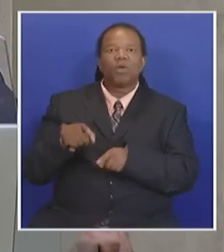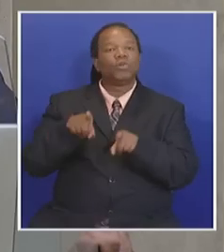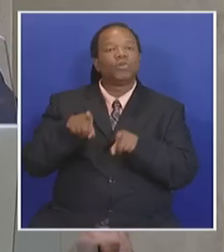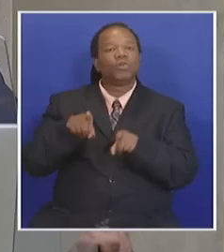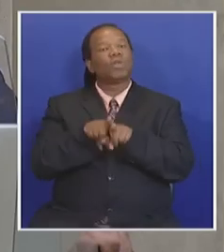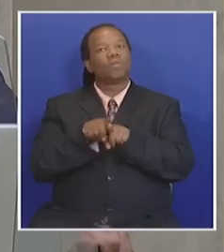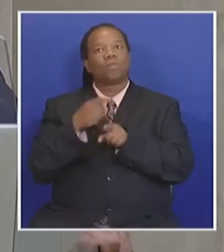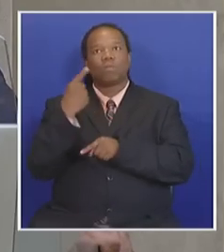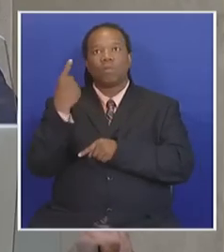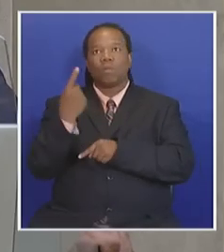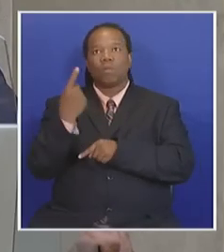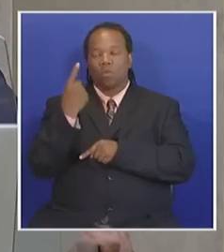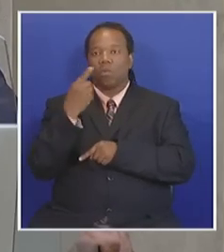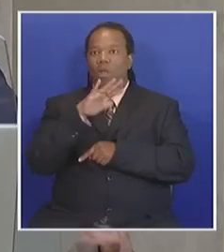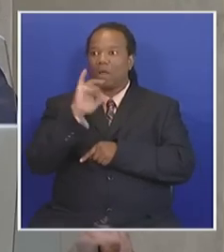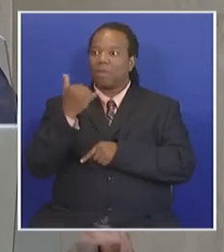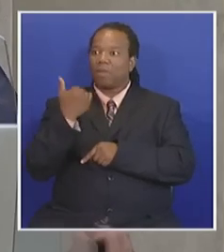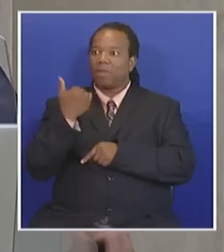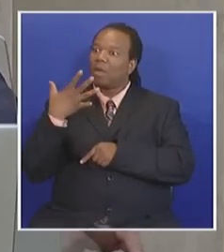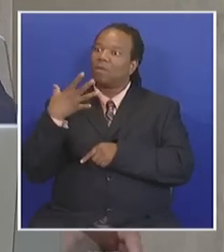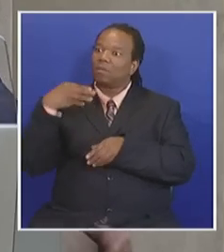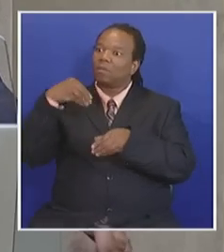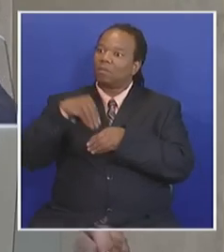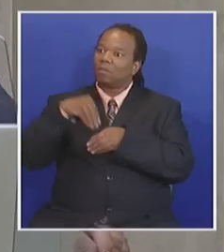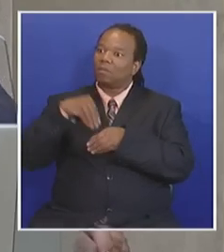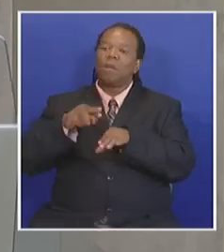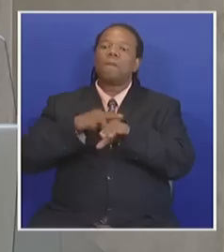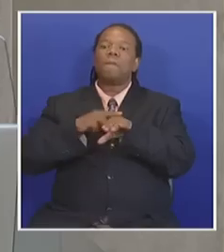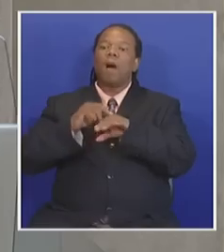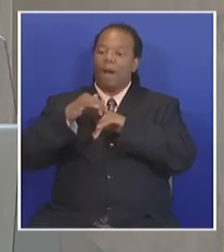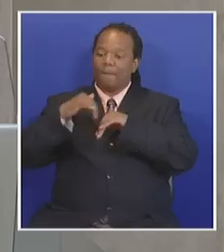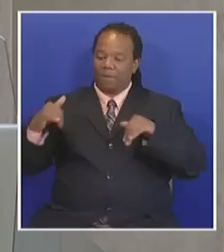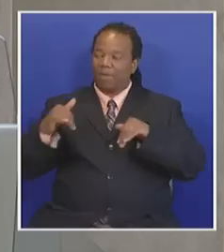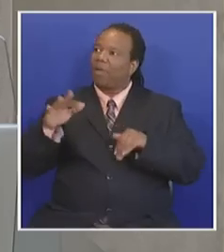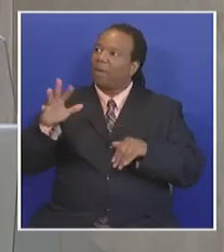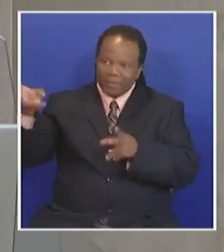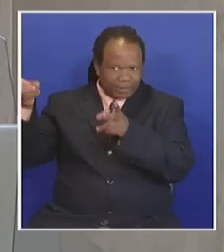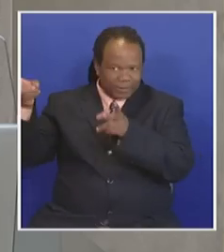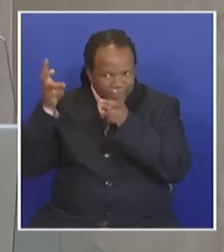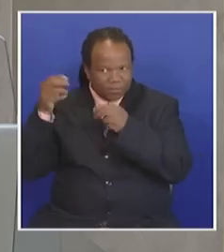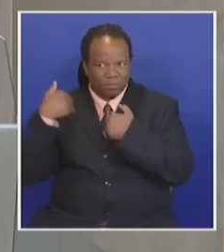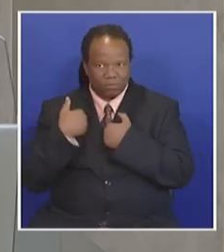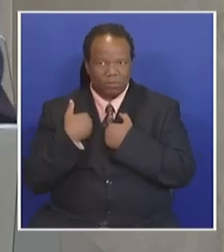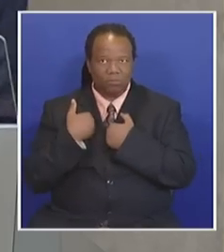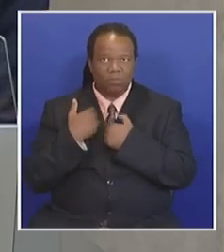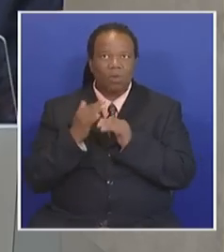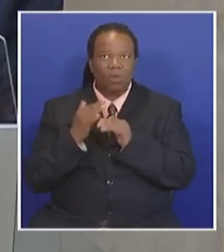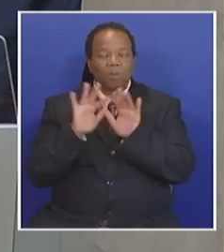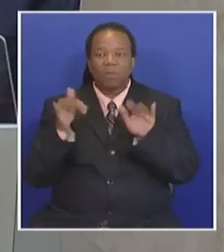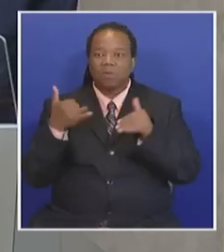product of apartheid. So apply your mind and listen carefully. I too was an underprivileged